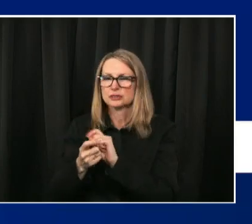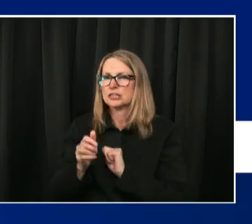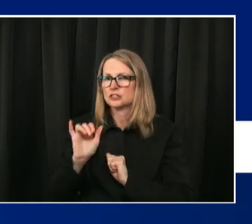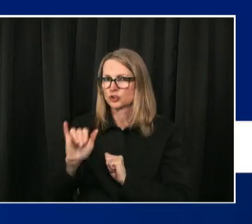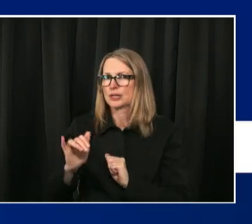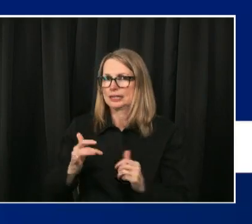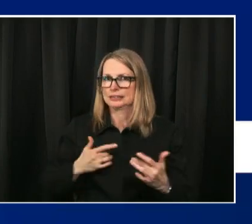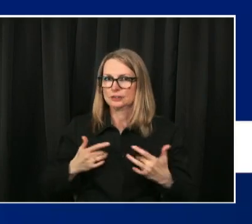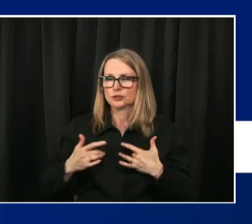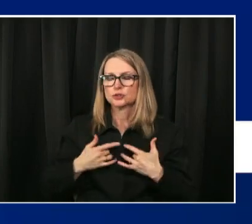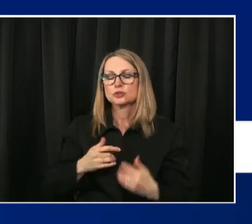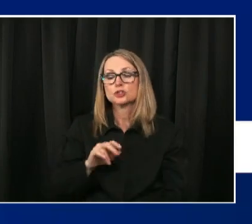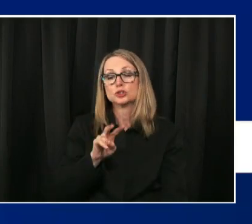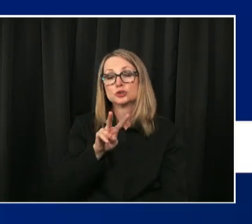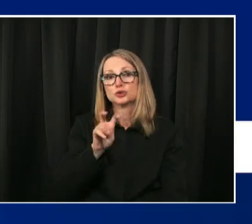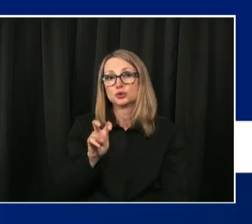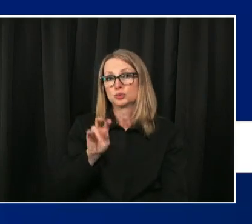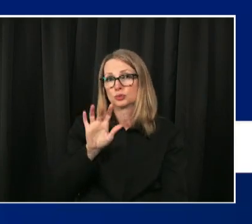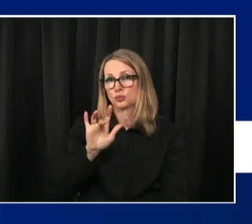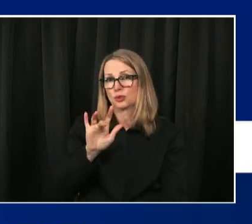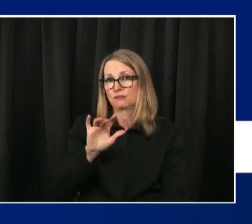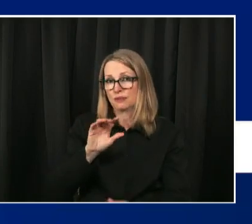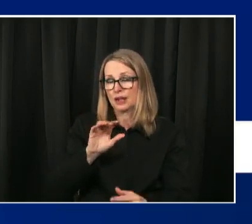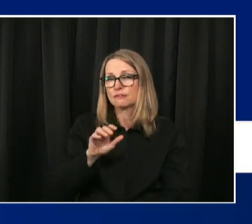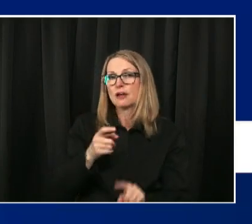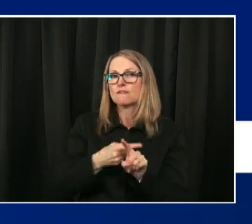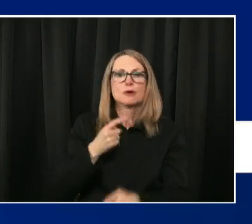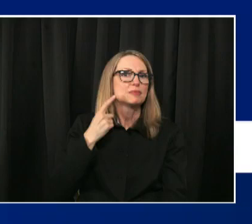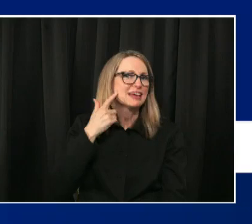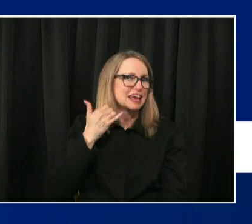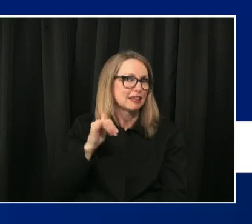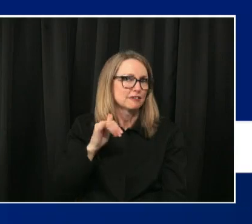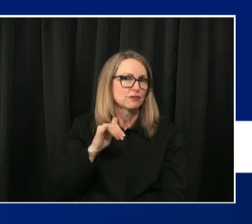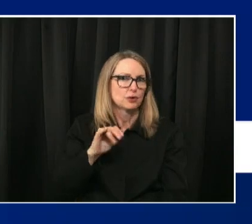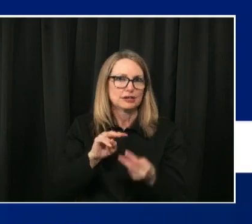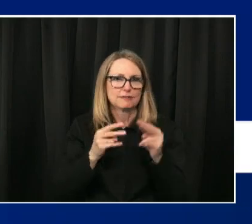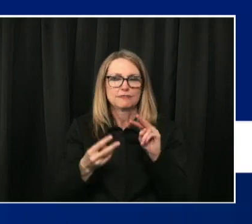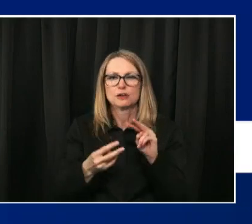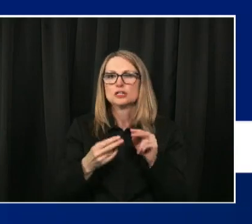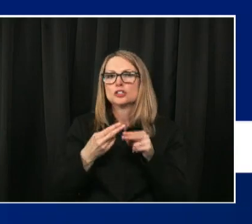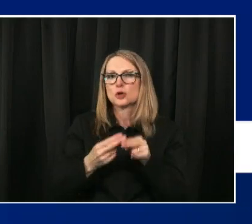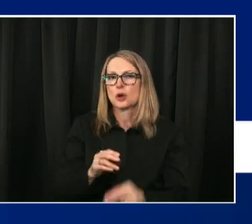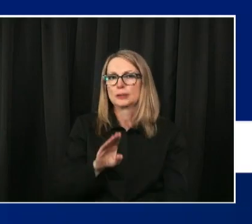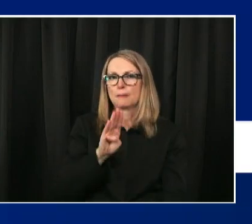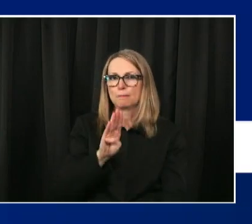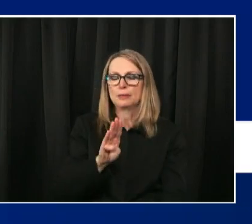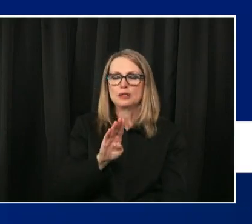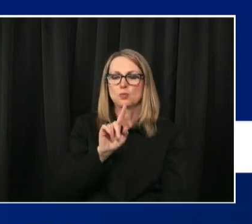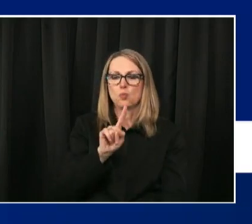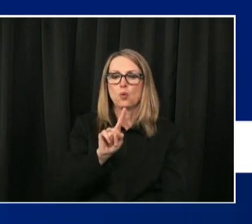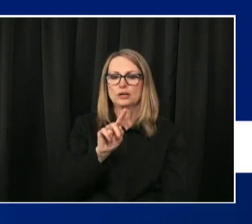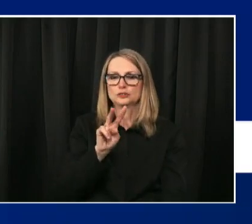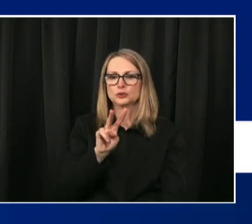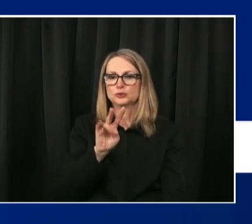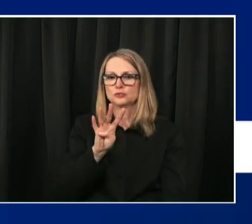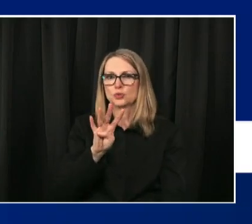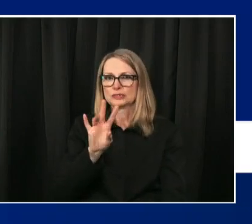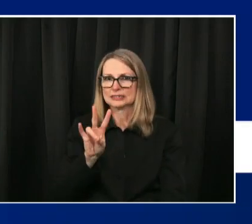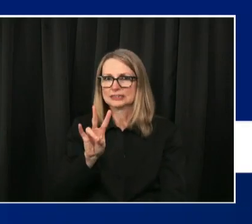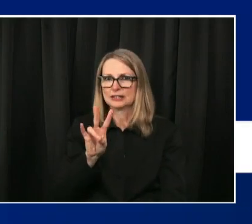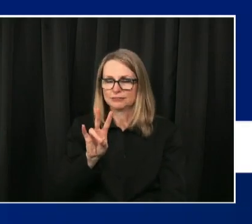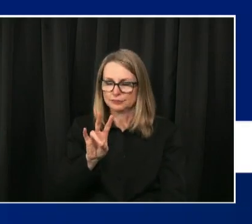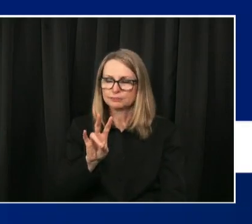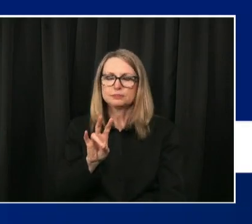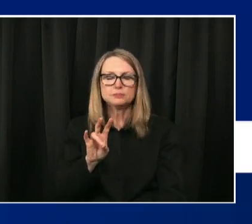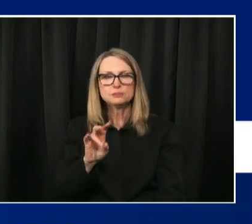concern, 225 cases of the California variant, also known as B1427, B1429. CDC has